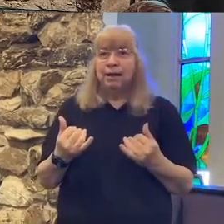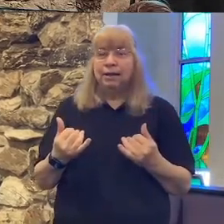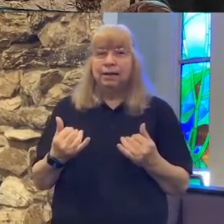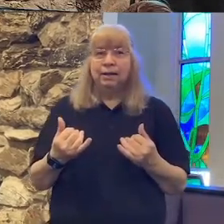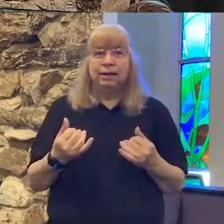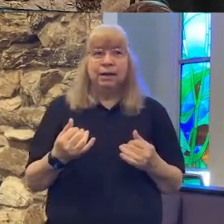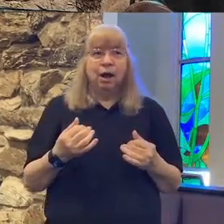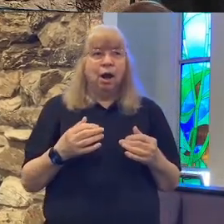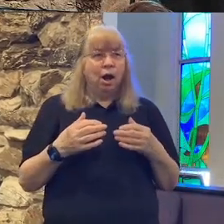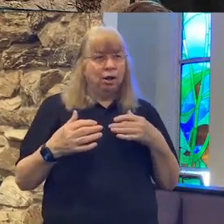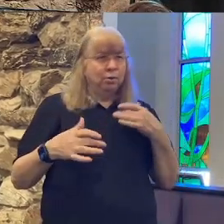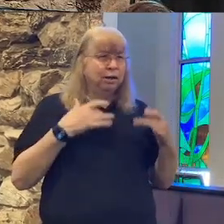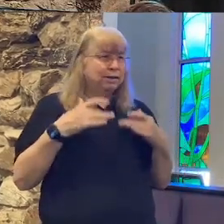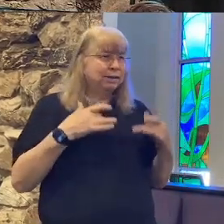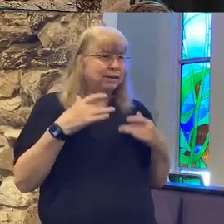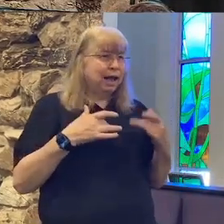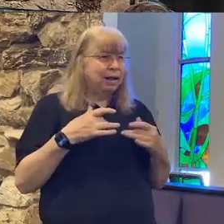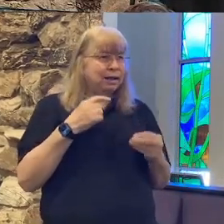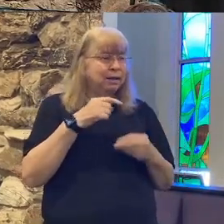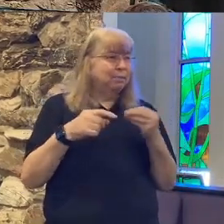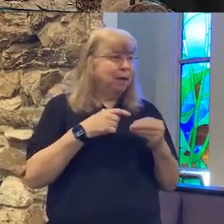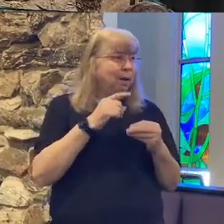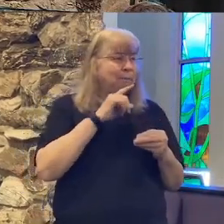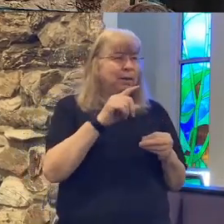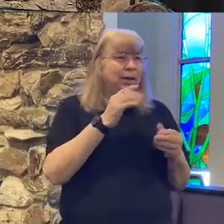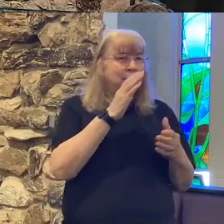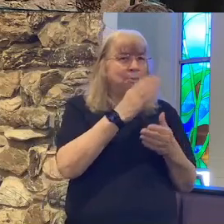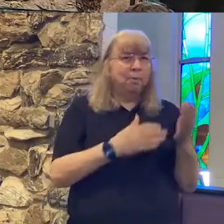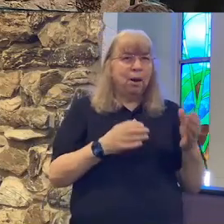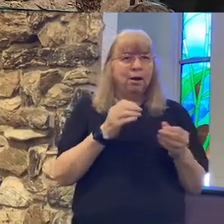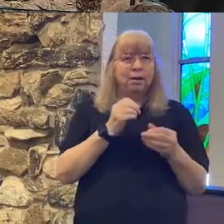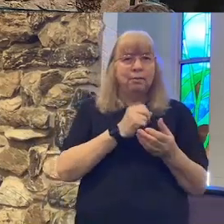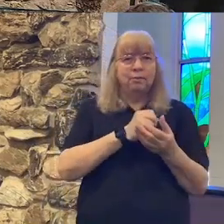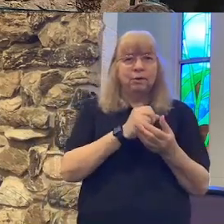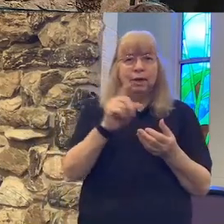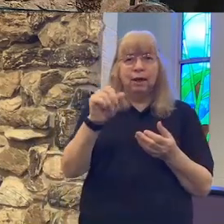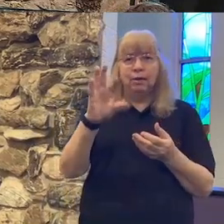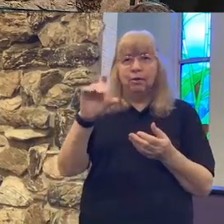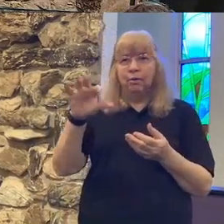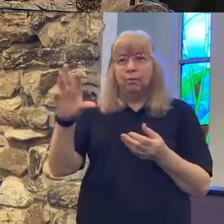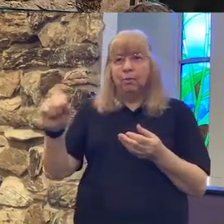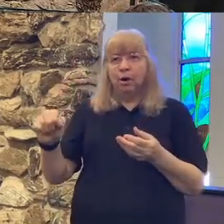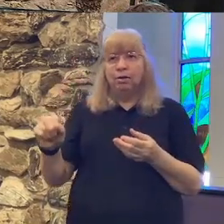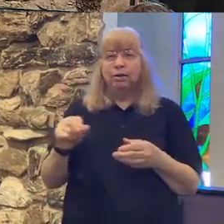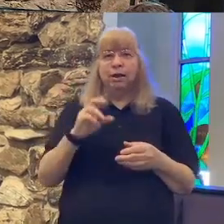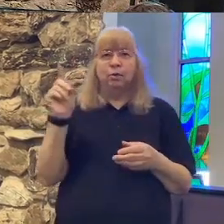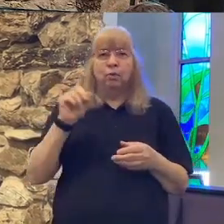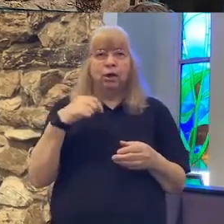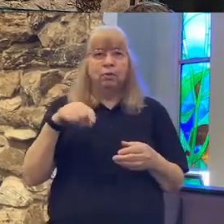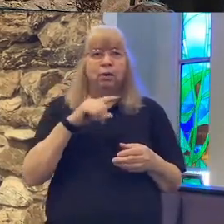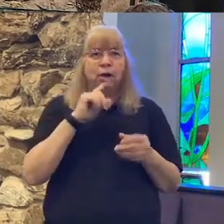Are you excited about being part of St. Mark and where we're going?